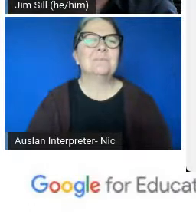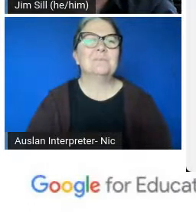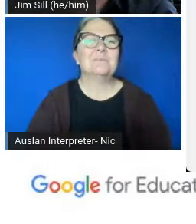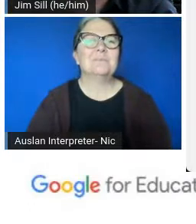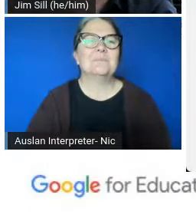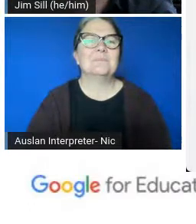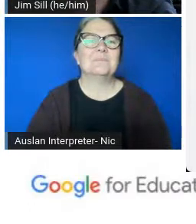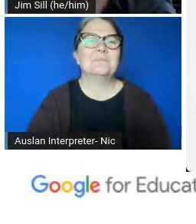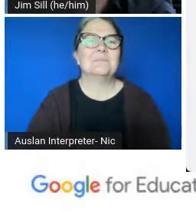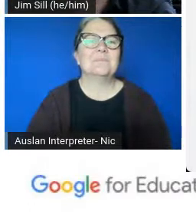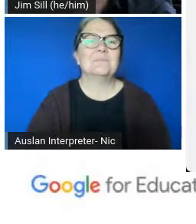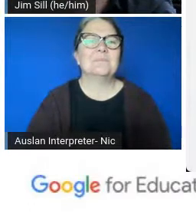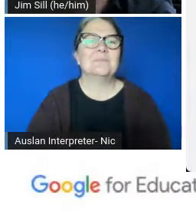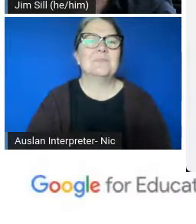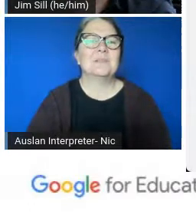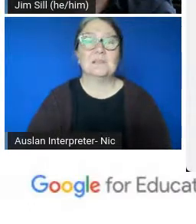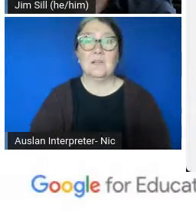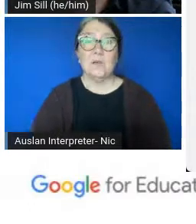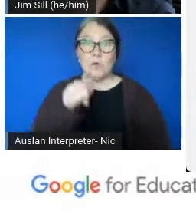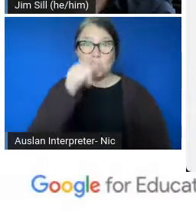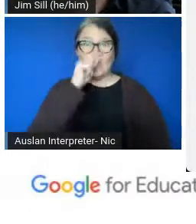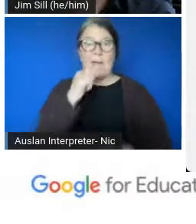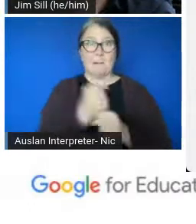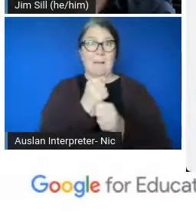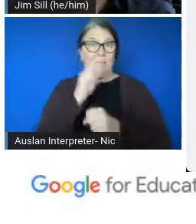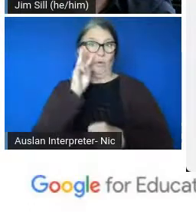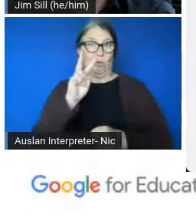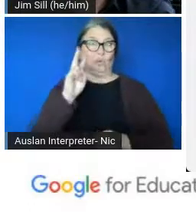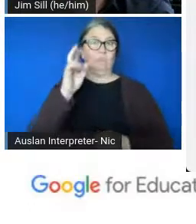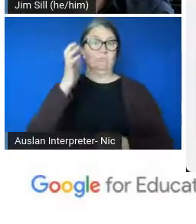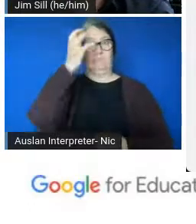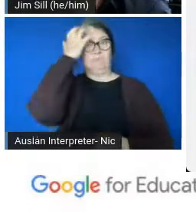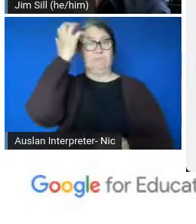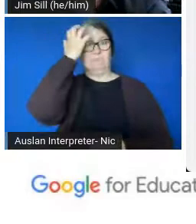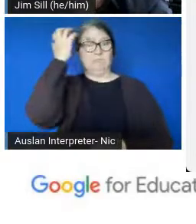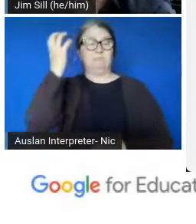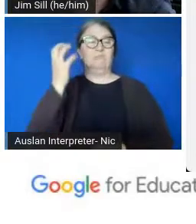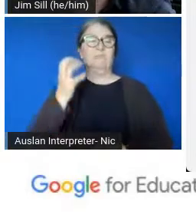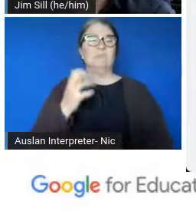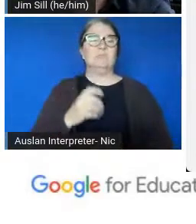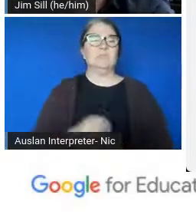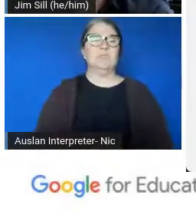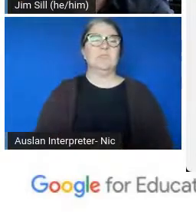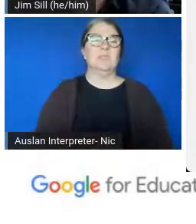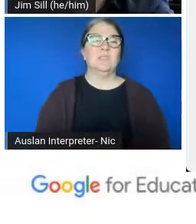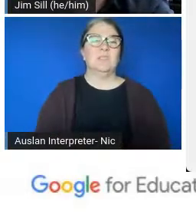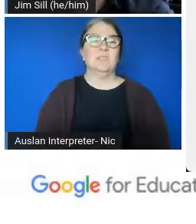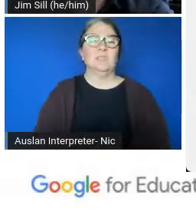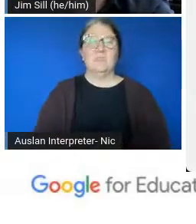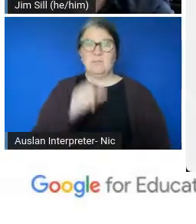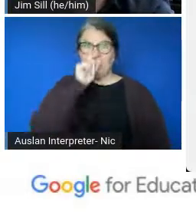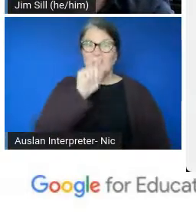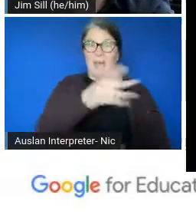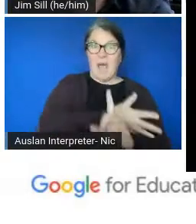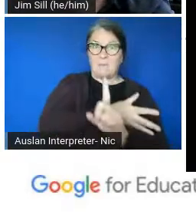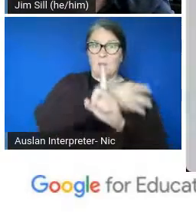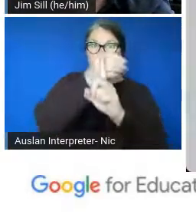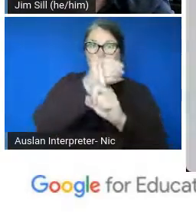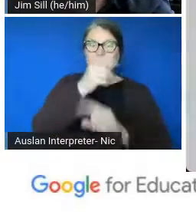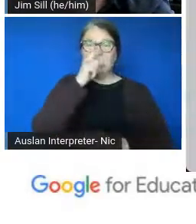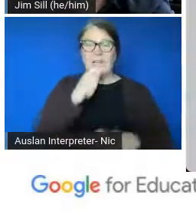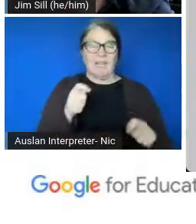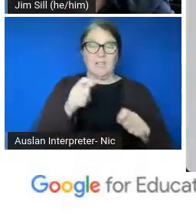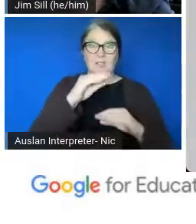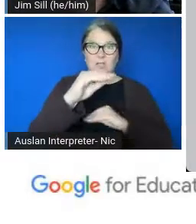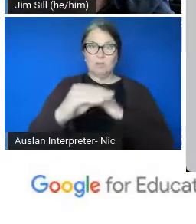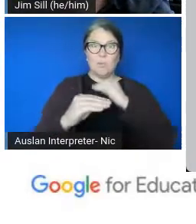options of obviously jazzing up the header. By click, you can change the image. You can upload something from your computer if you